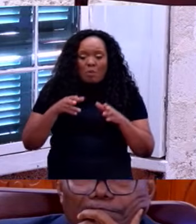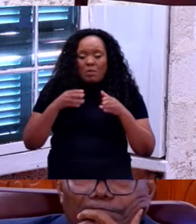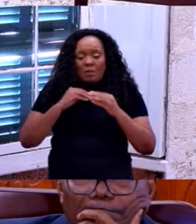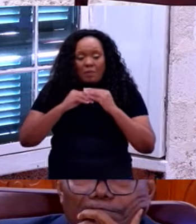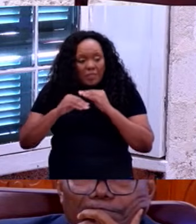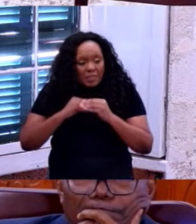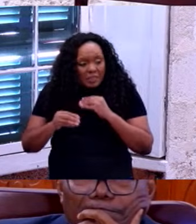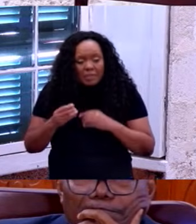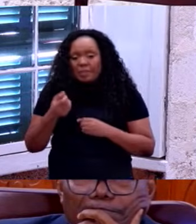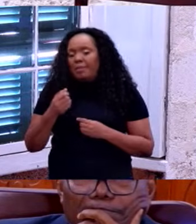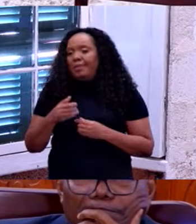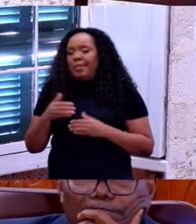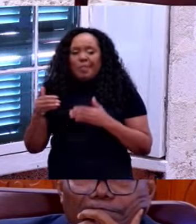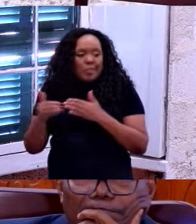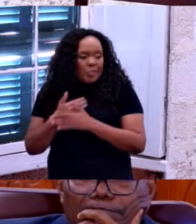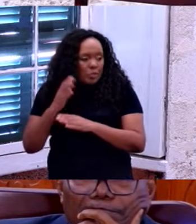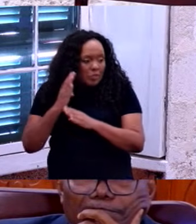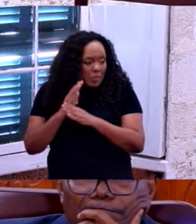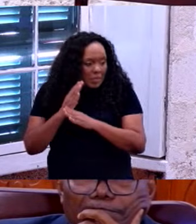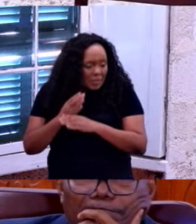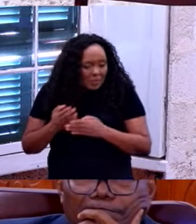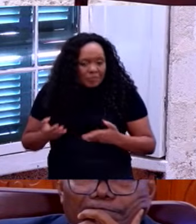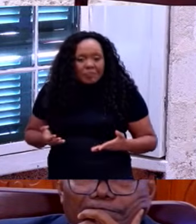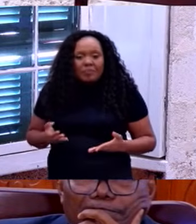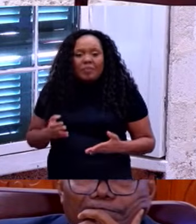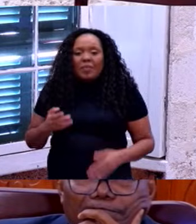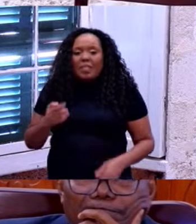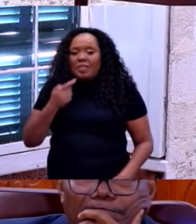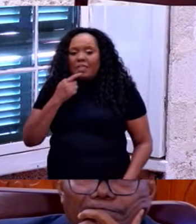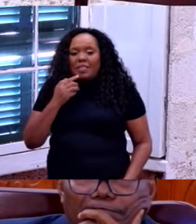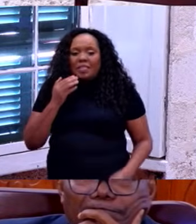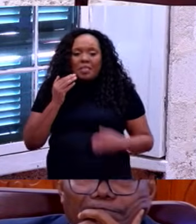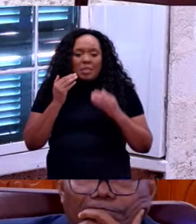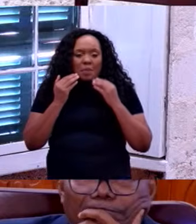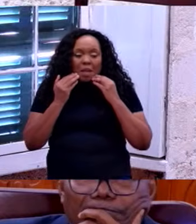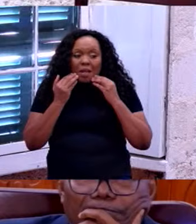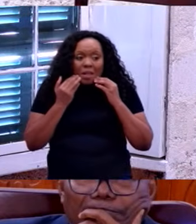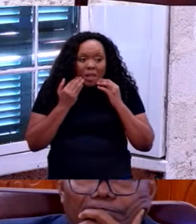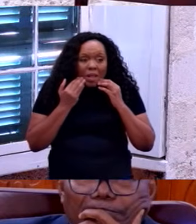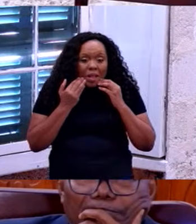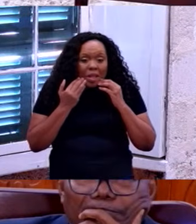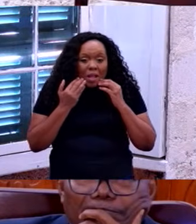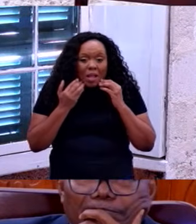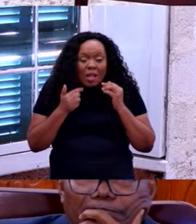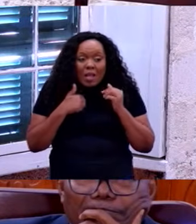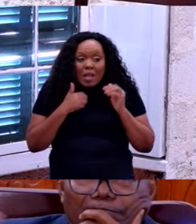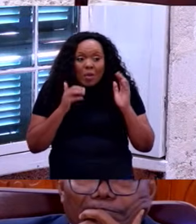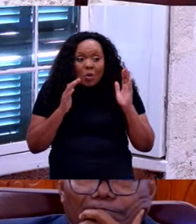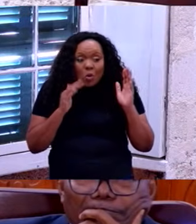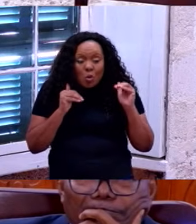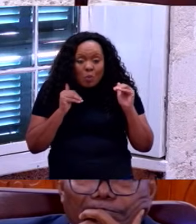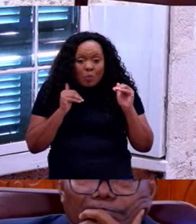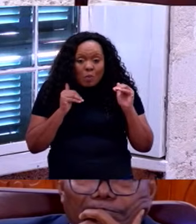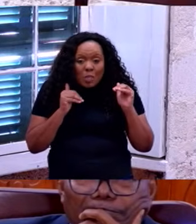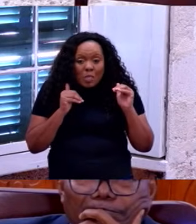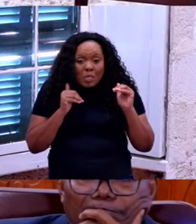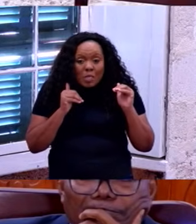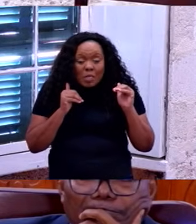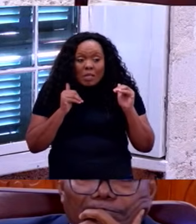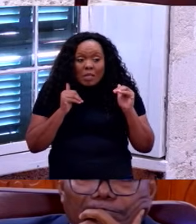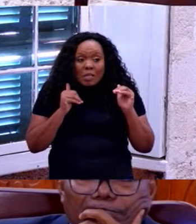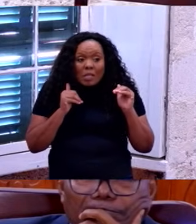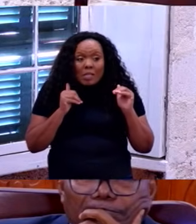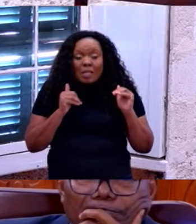new buses or new bus routes. He would smile and say, I hope this is going to pass through, and he would identify